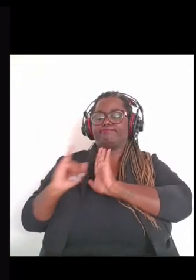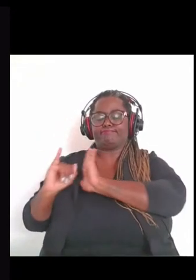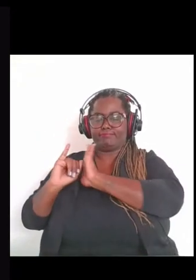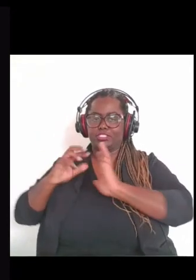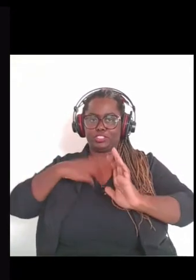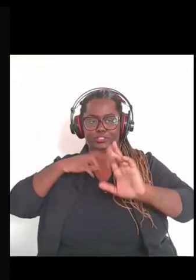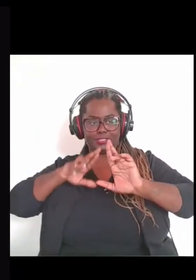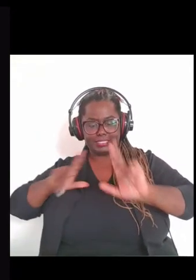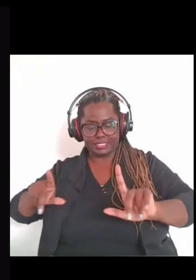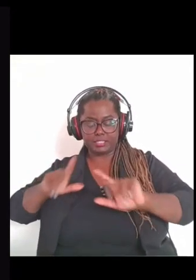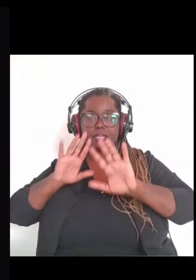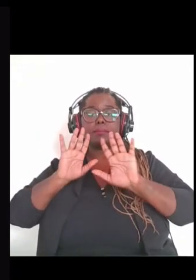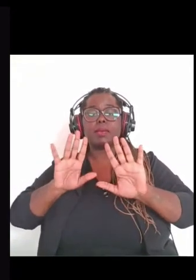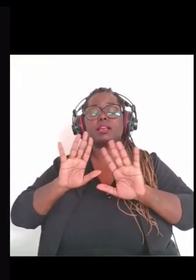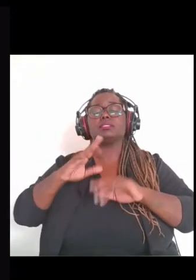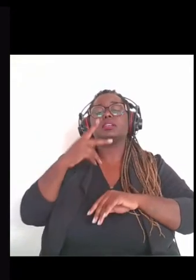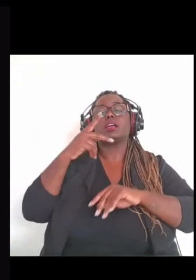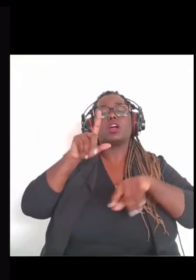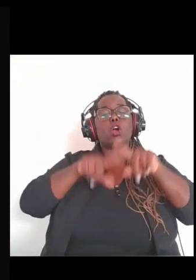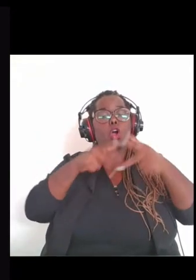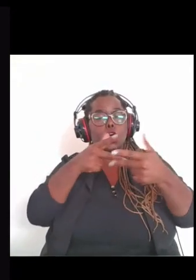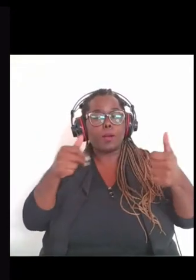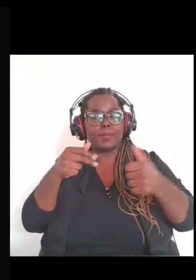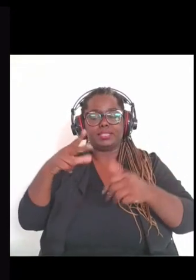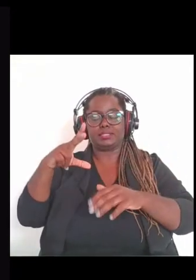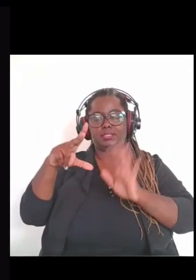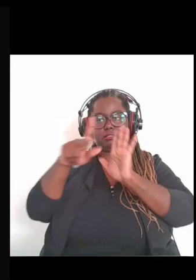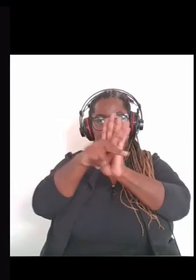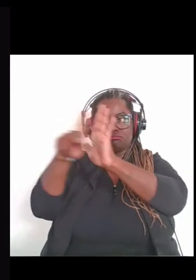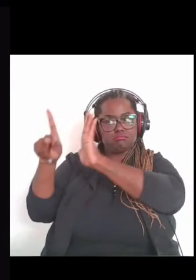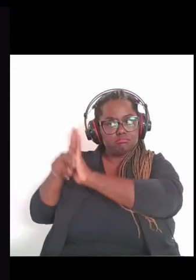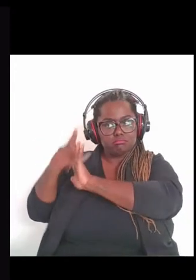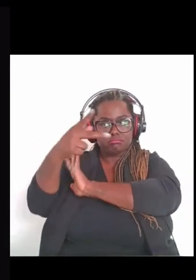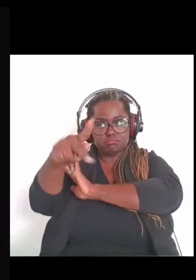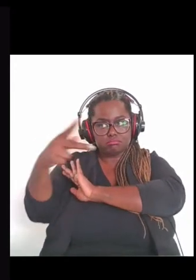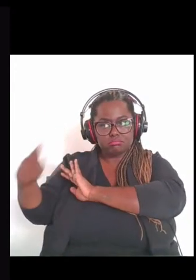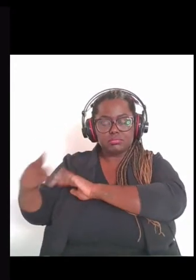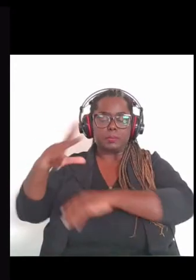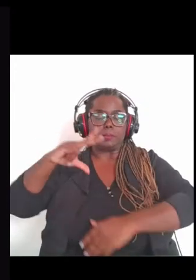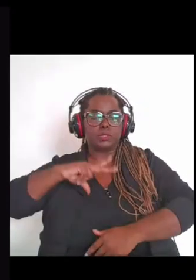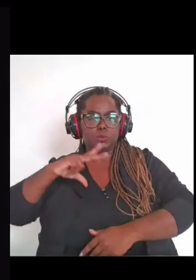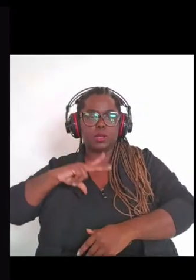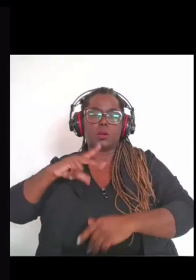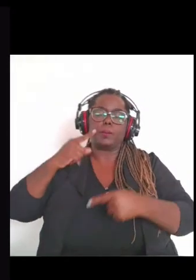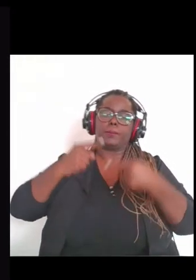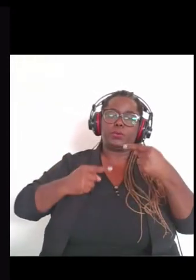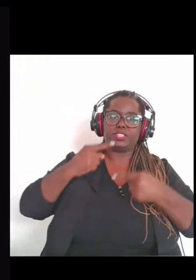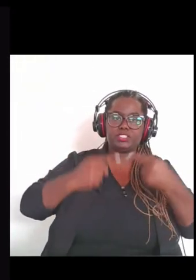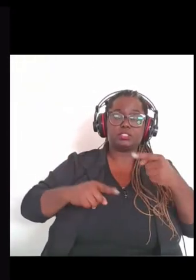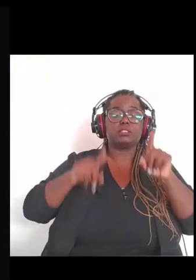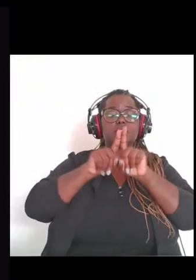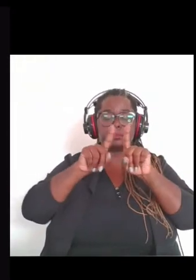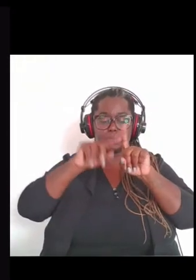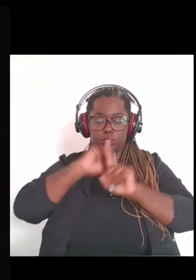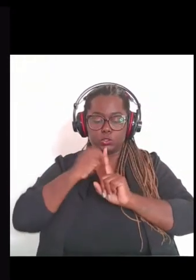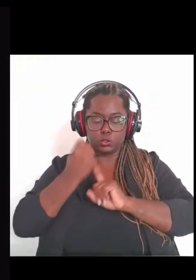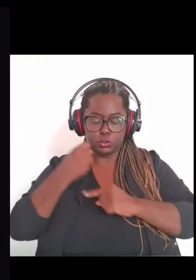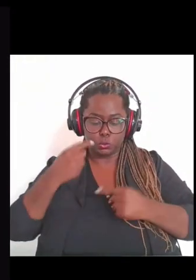both personal political and also so socio-political daughter